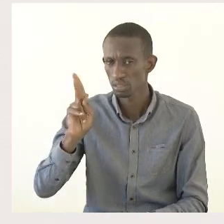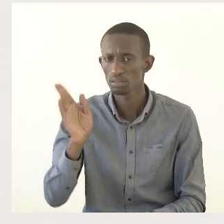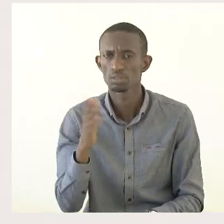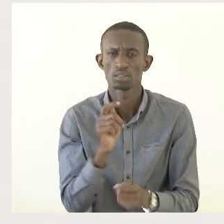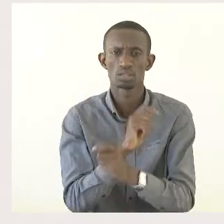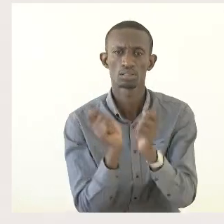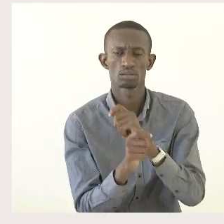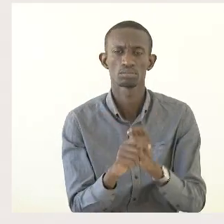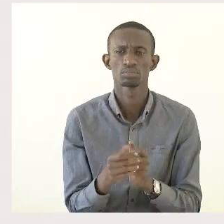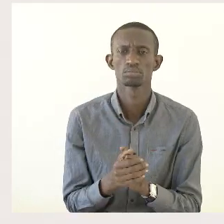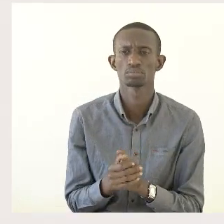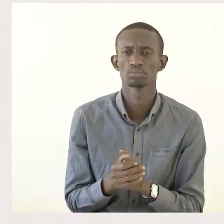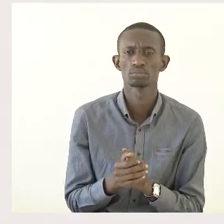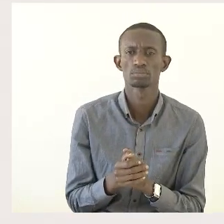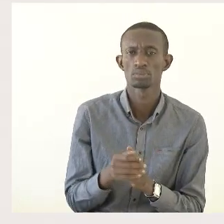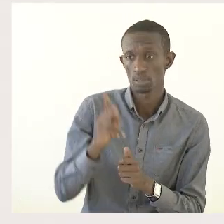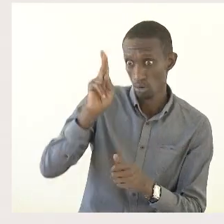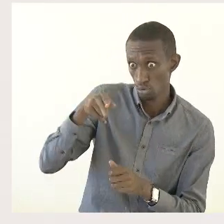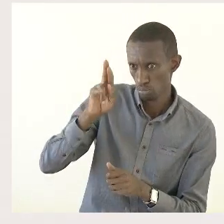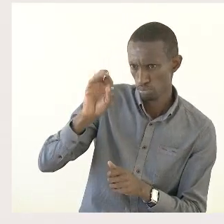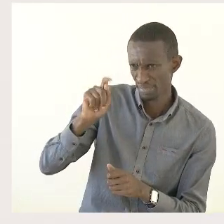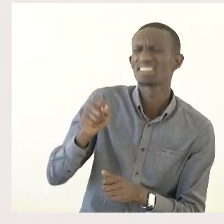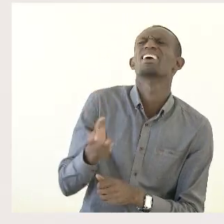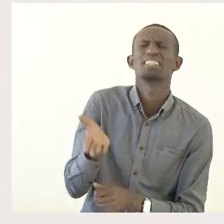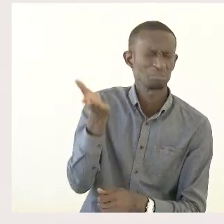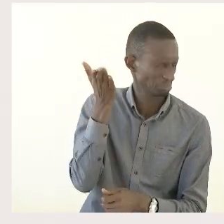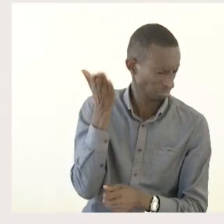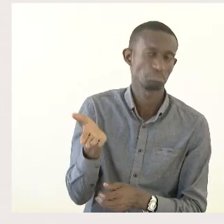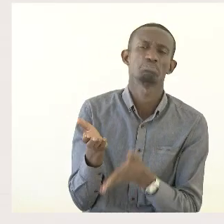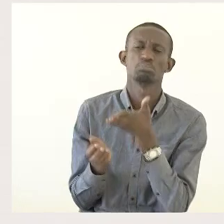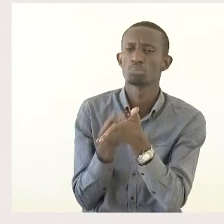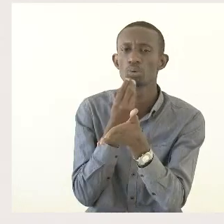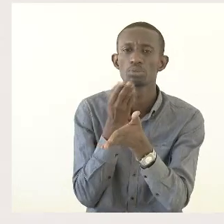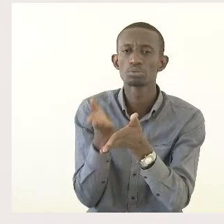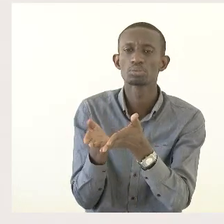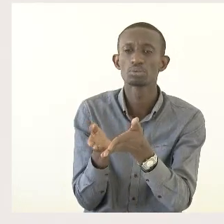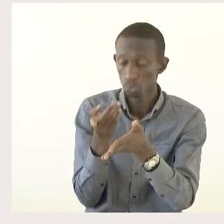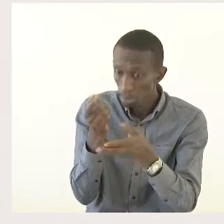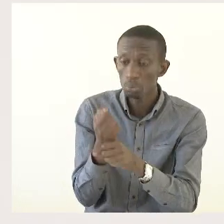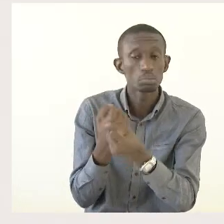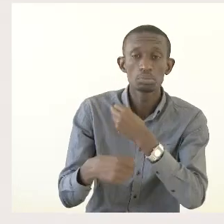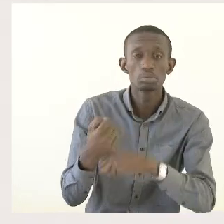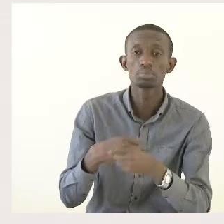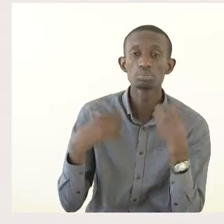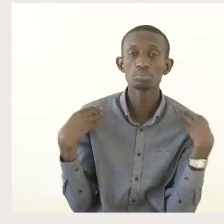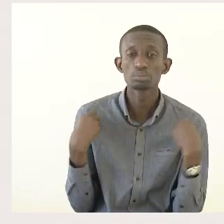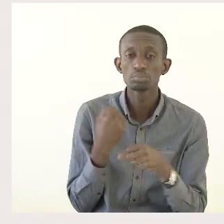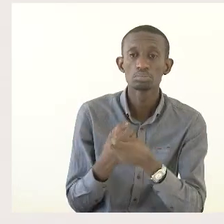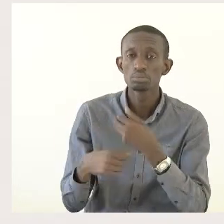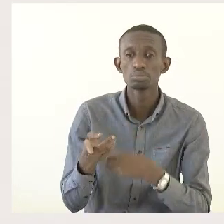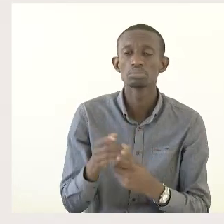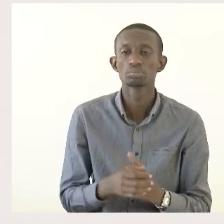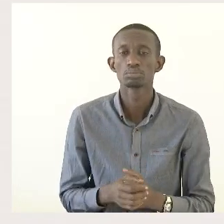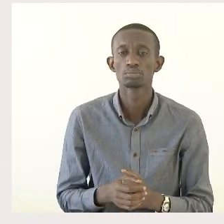The proteins are present in the food sample. We did it practically. We are now talking about a theoretical part of